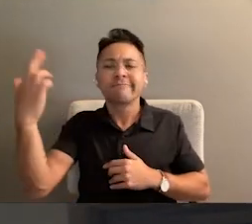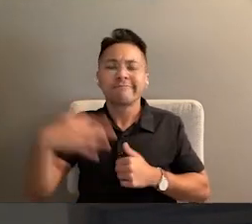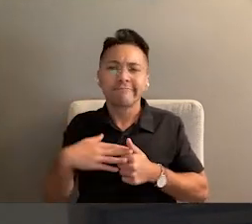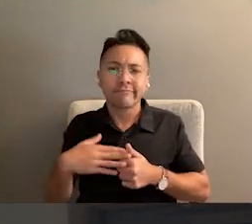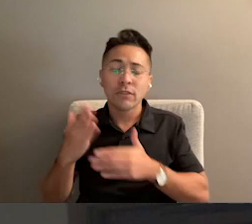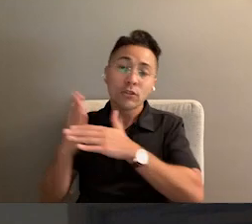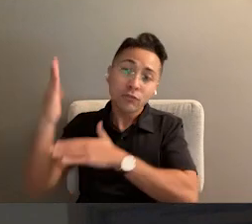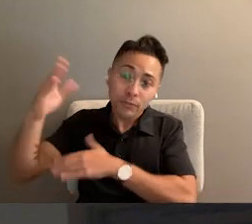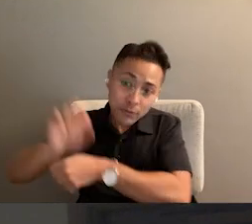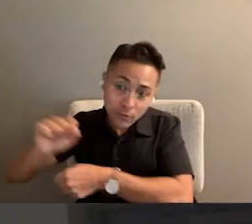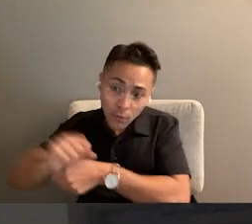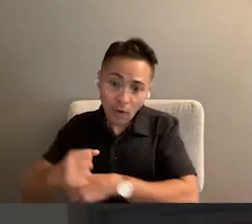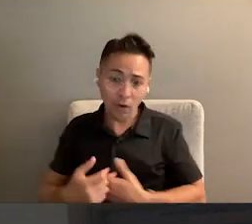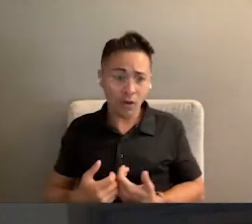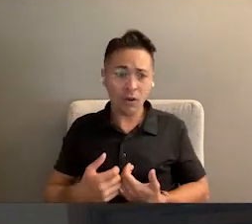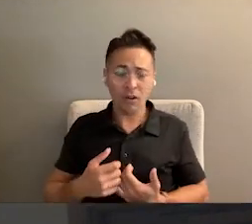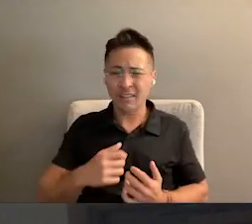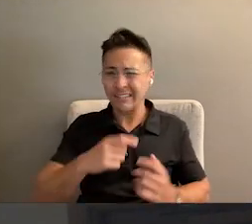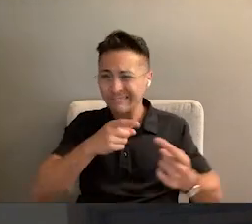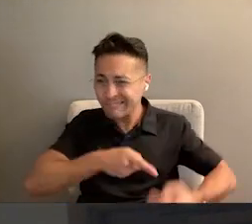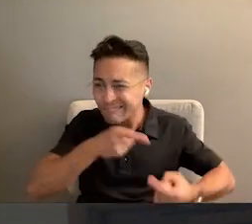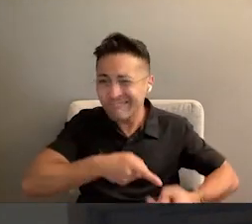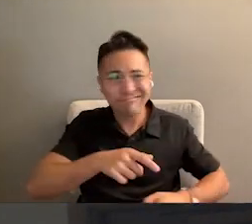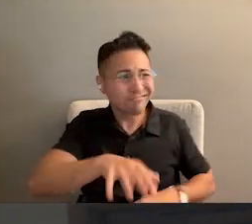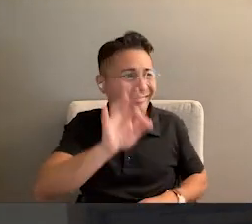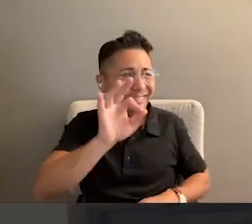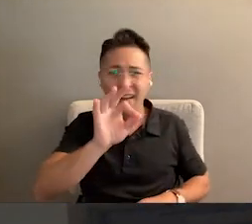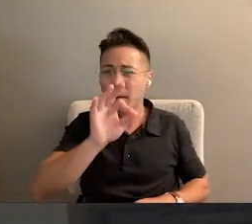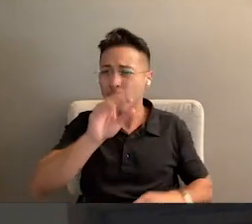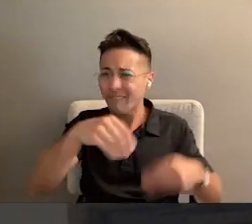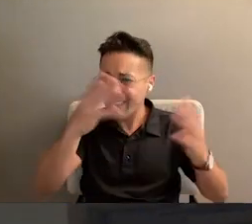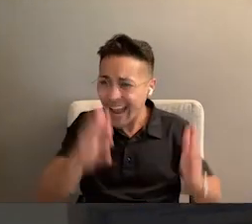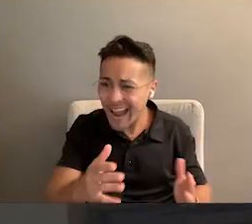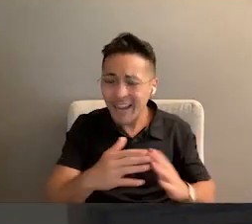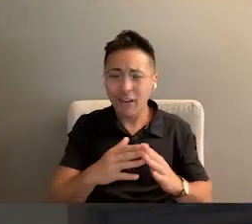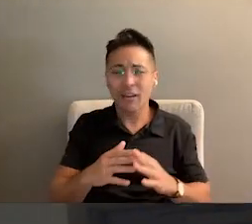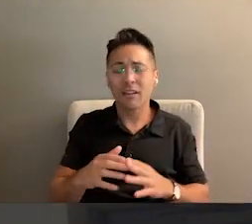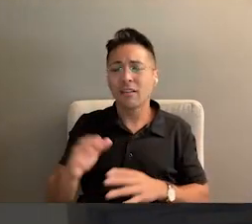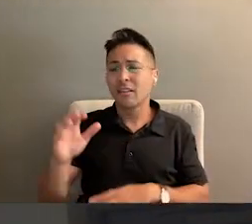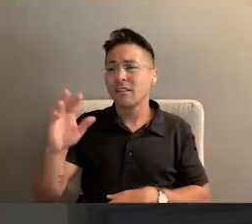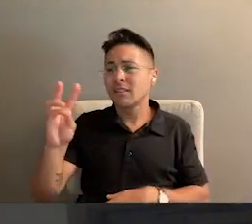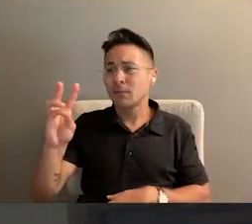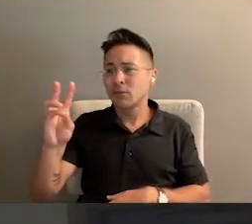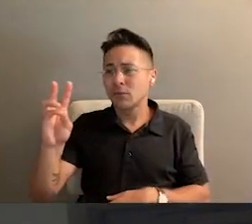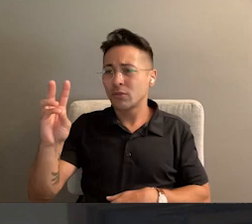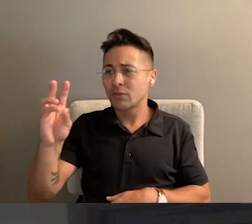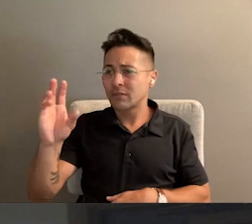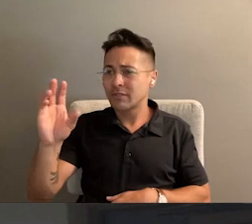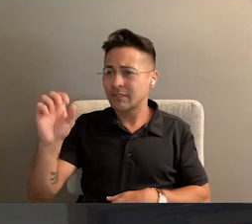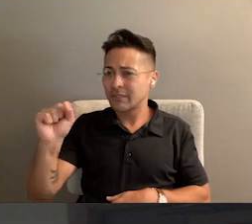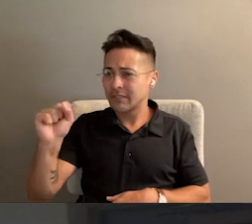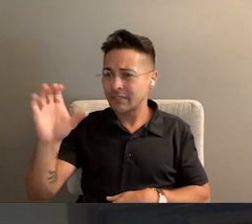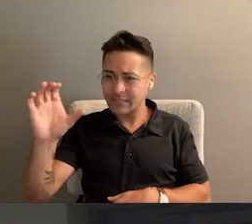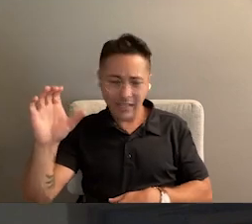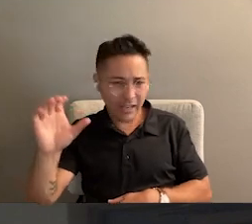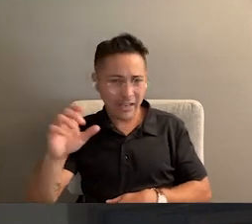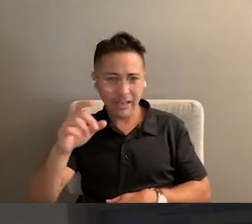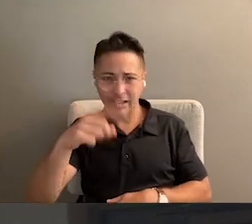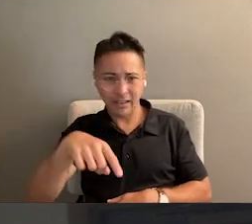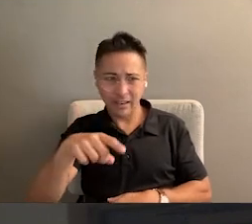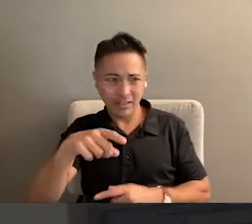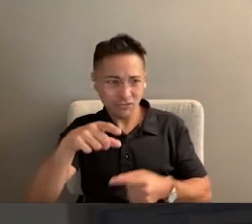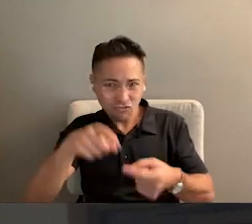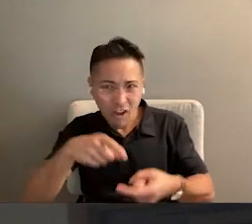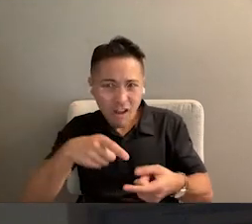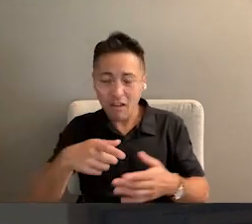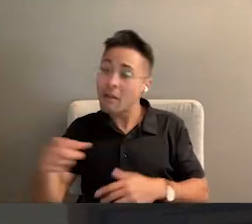this just isn't right for me, for whatever reason. Too much work, can't find the providers, want your consultant, your WSC